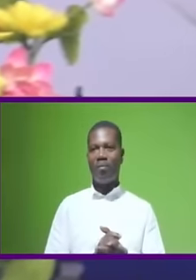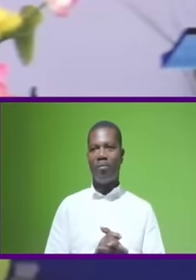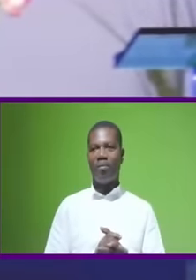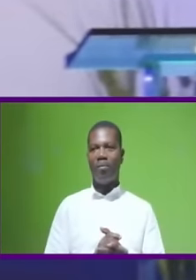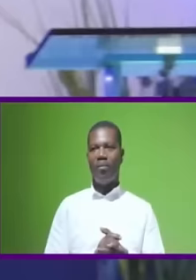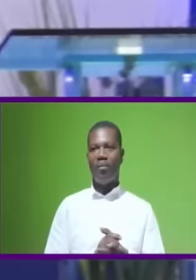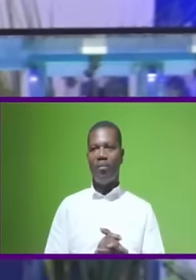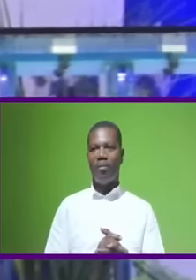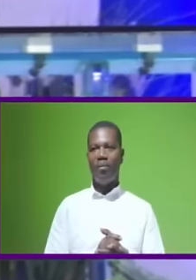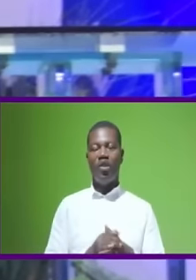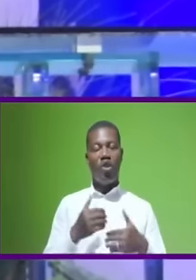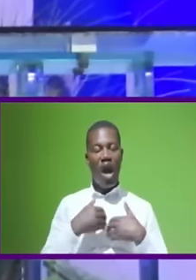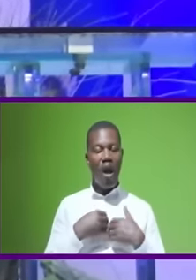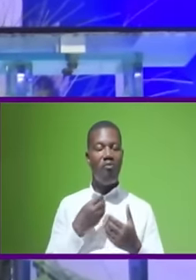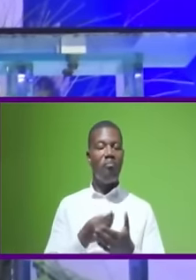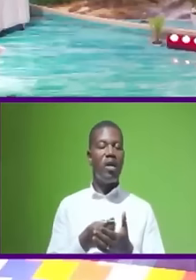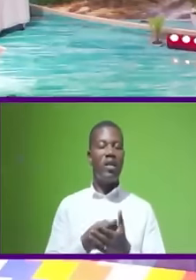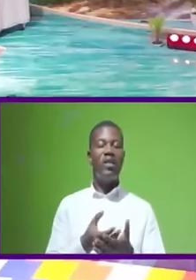Hallelujah. On some will be.